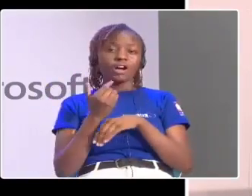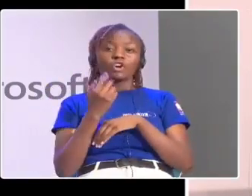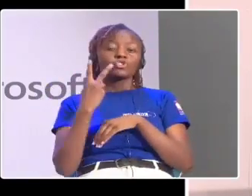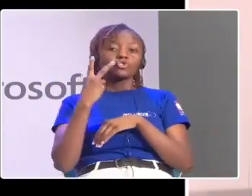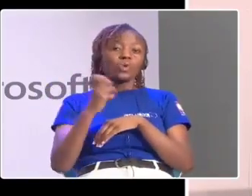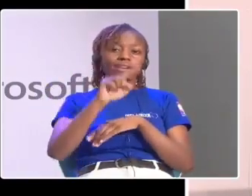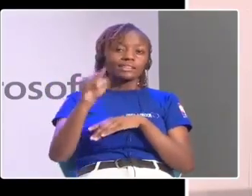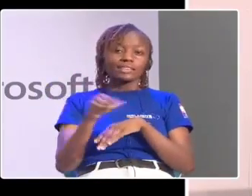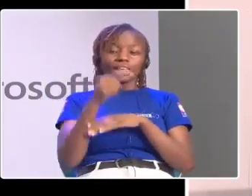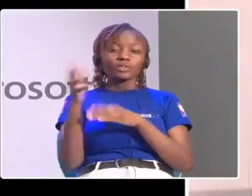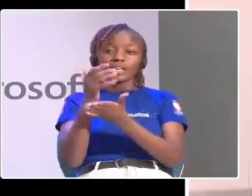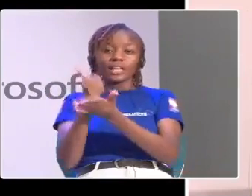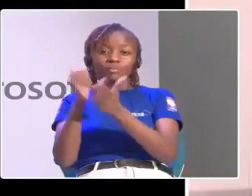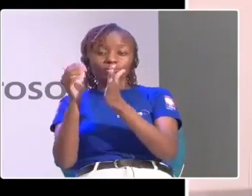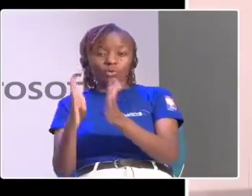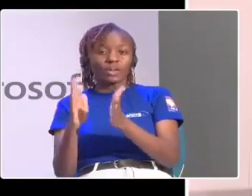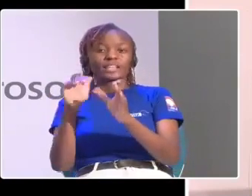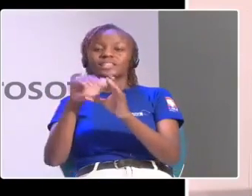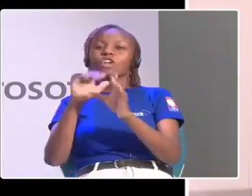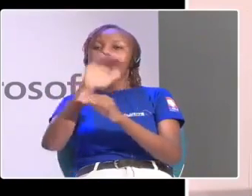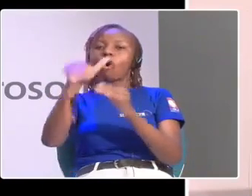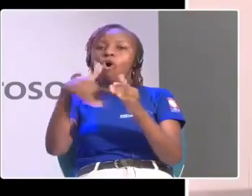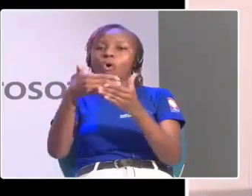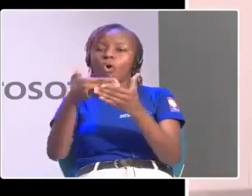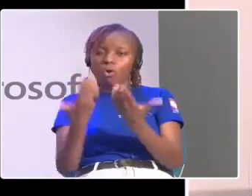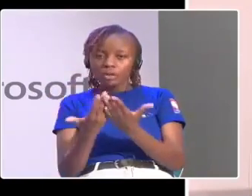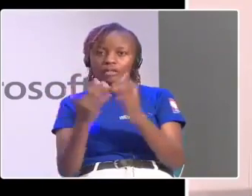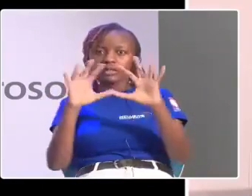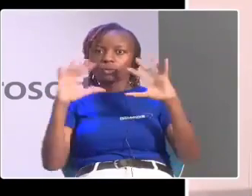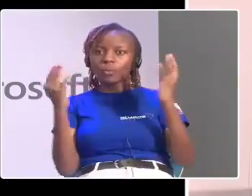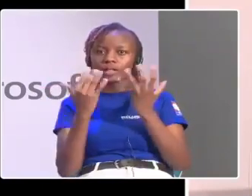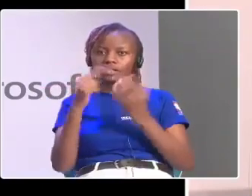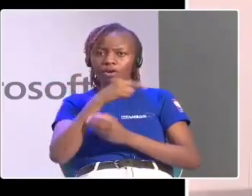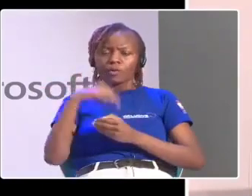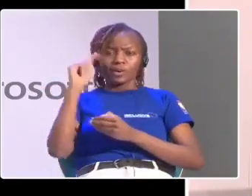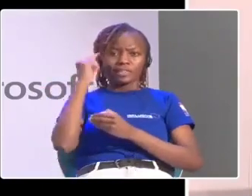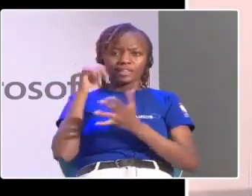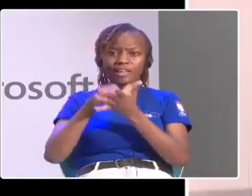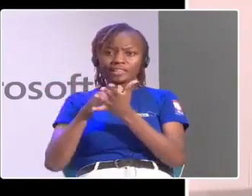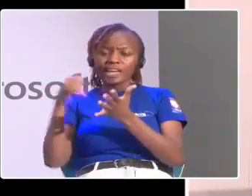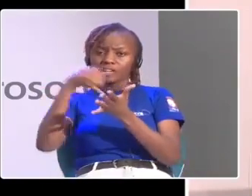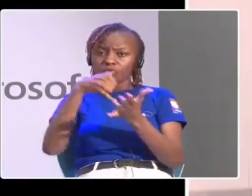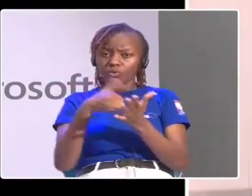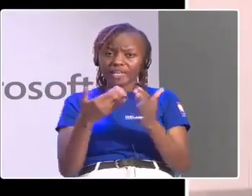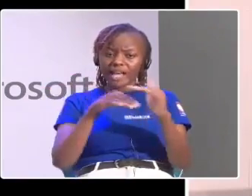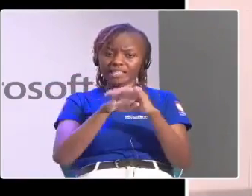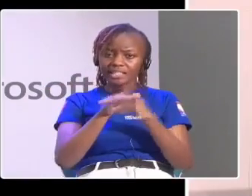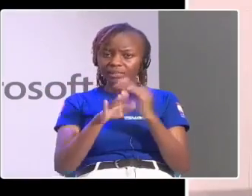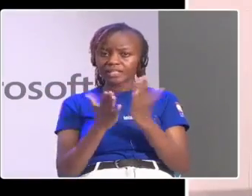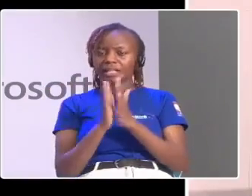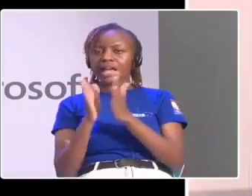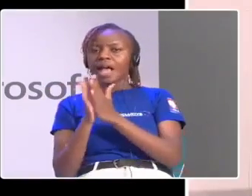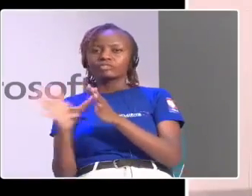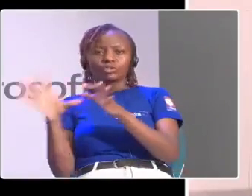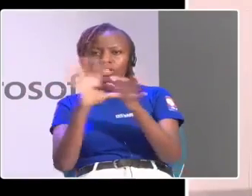employees across the world. And we've found that integrating accessibility and embedding it within each of the different